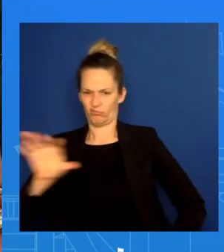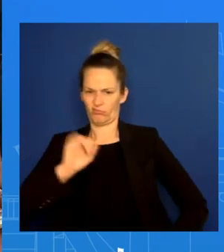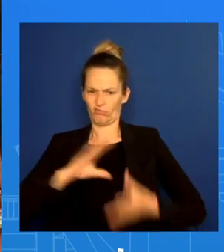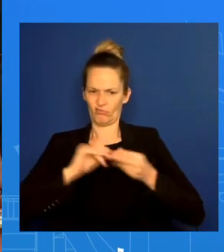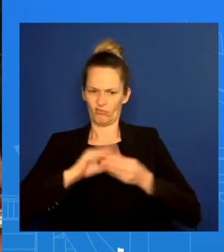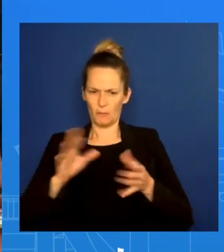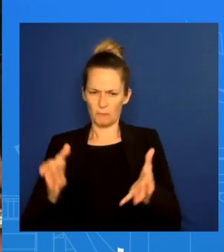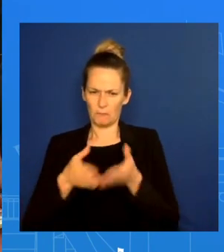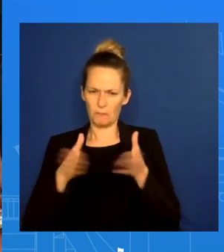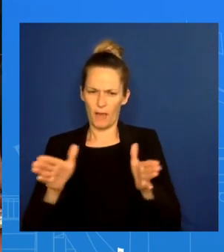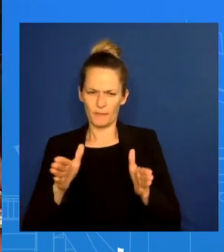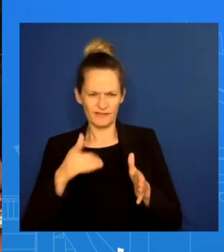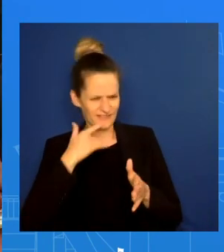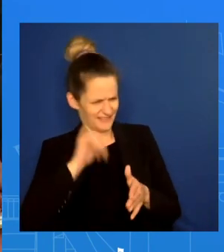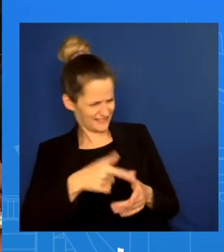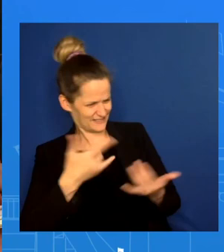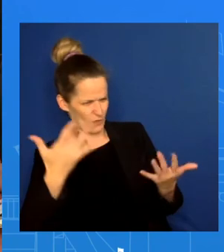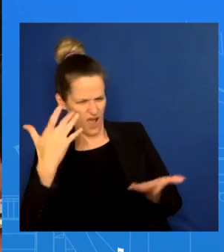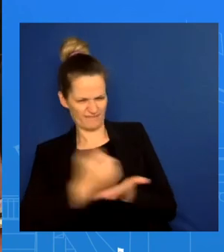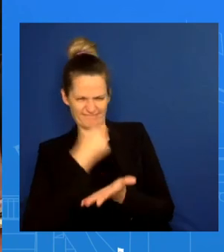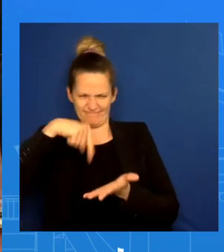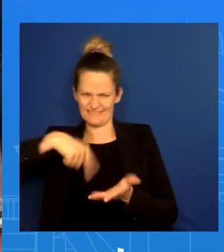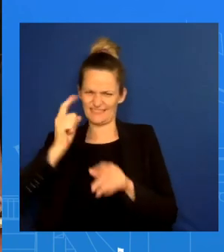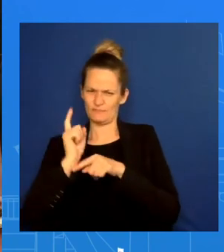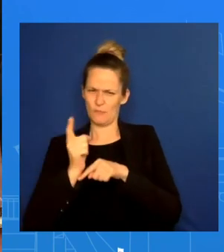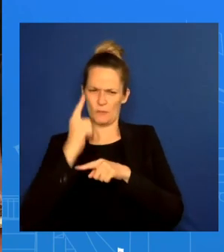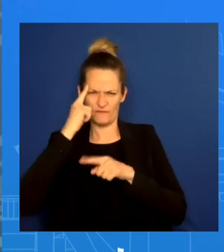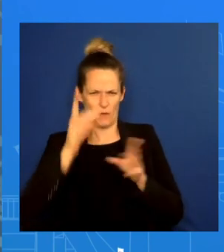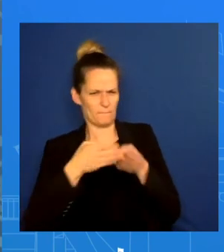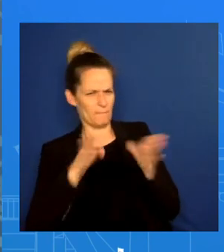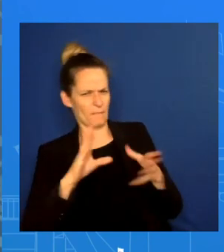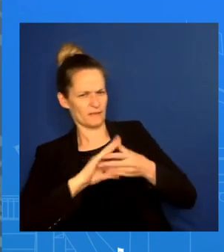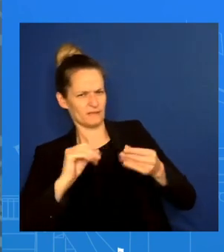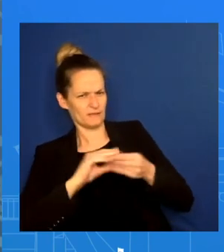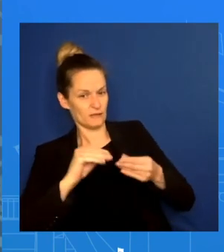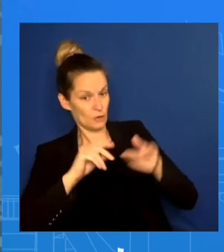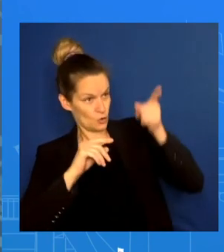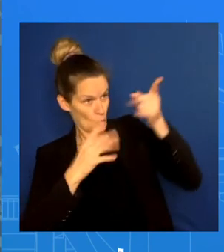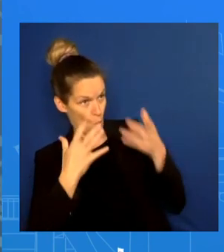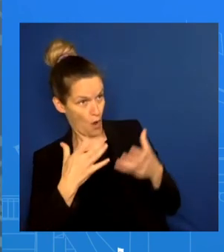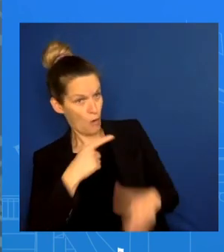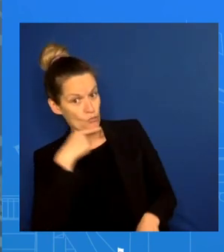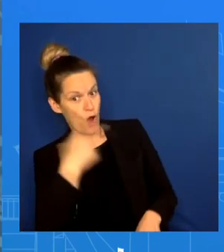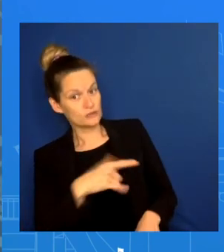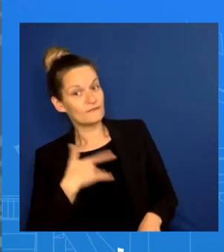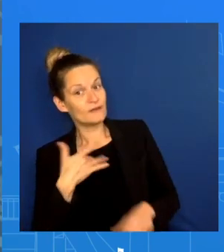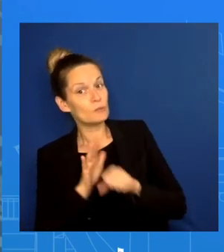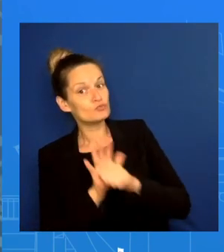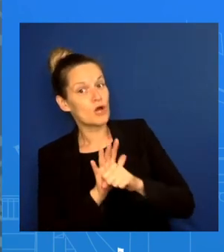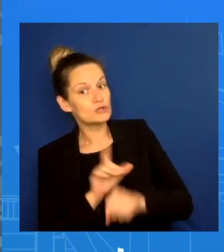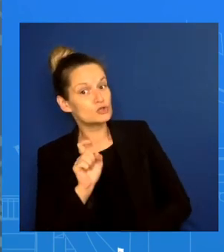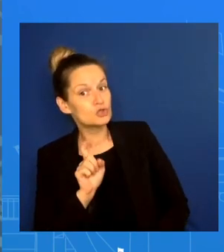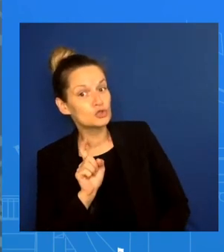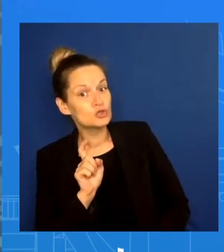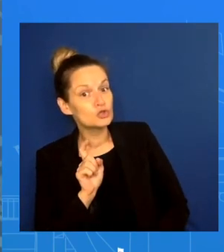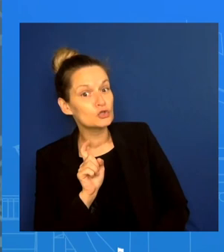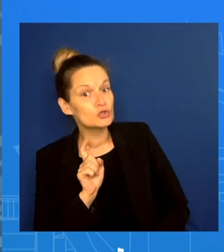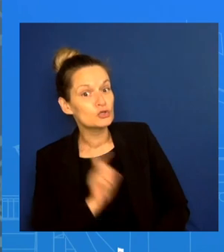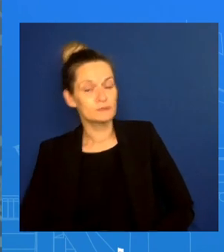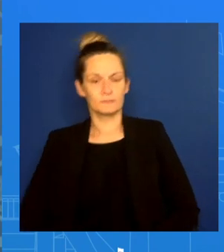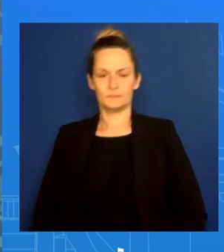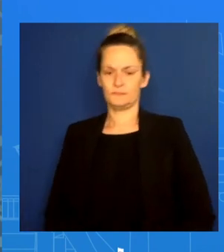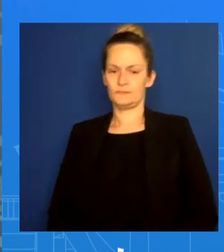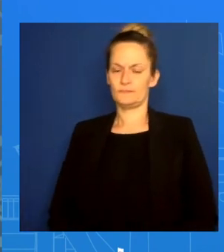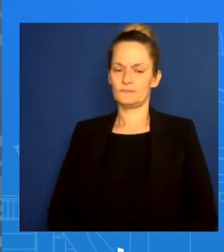to up the pressure on Russia by making this public now? Yeah, I think it's sort of the same answer I just gave. There's no decision to talk